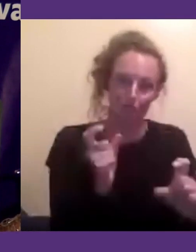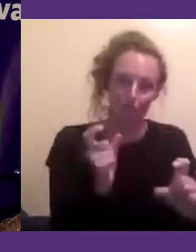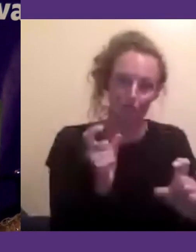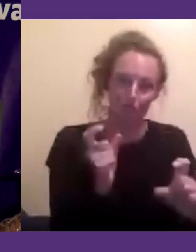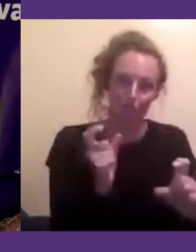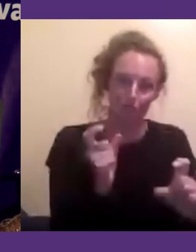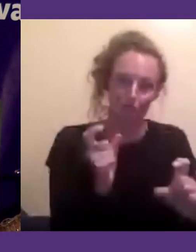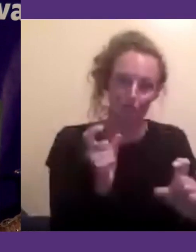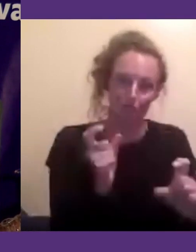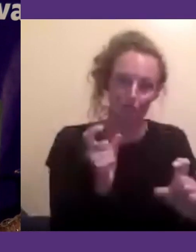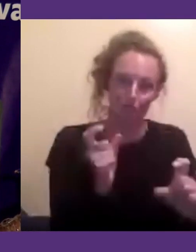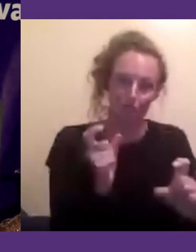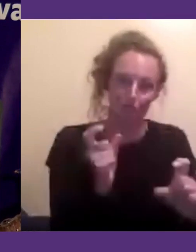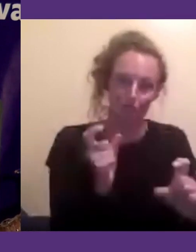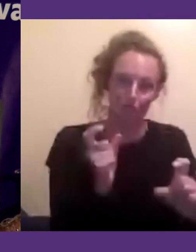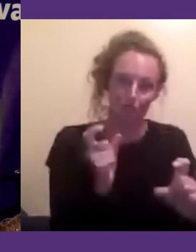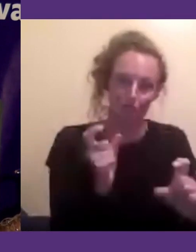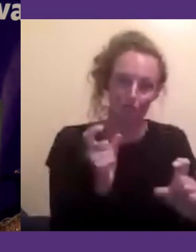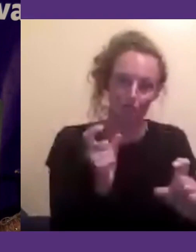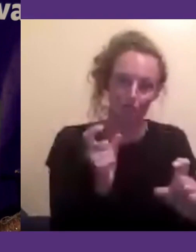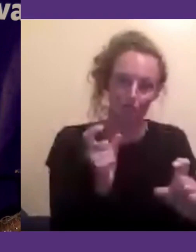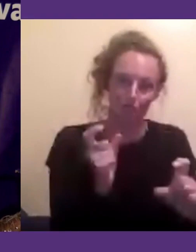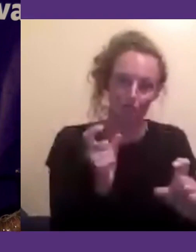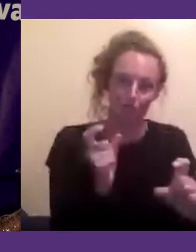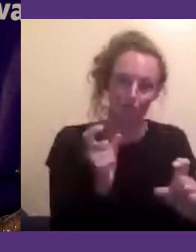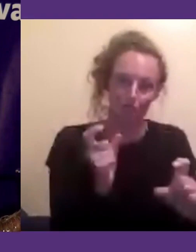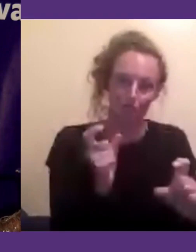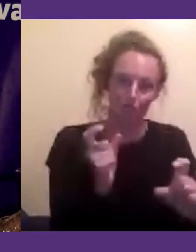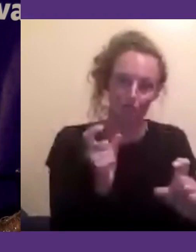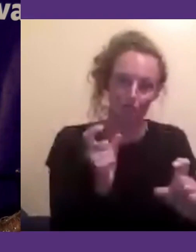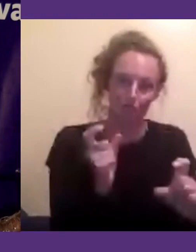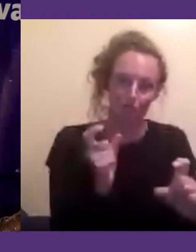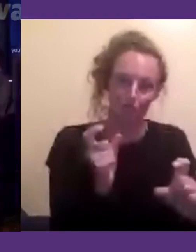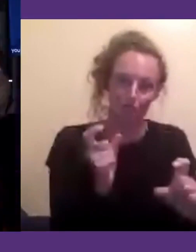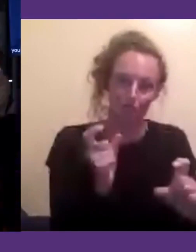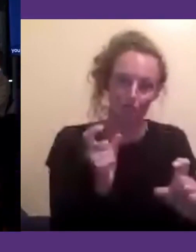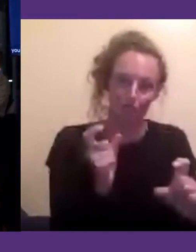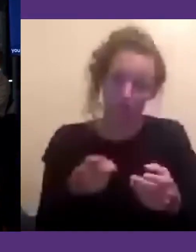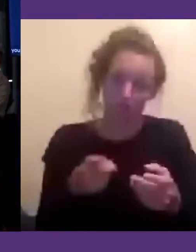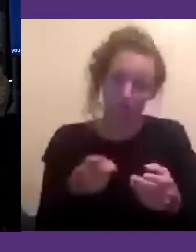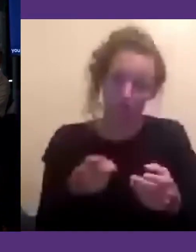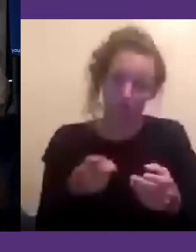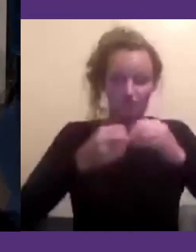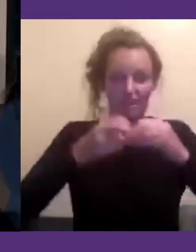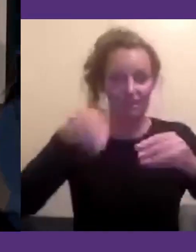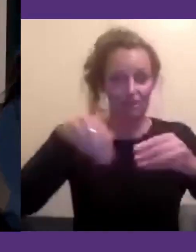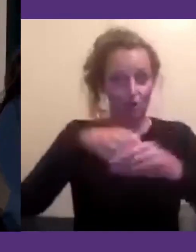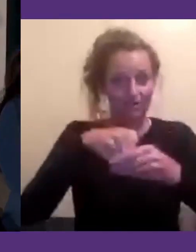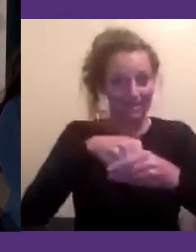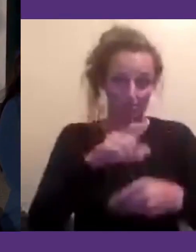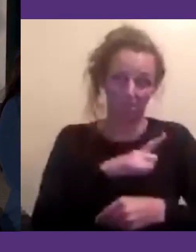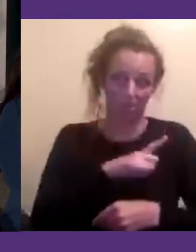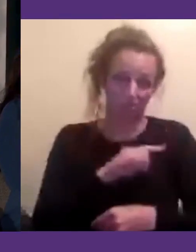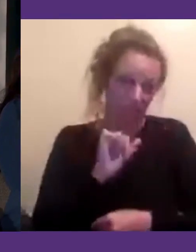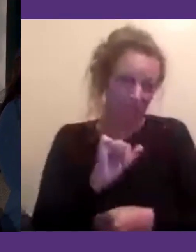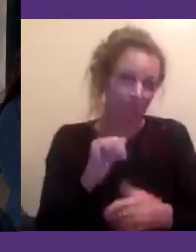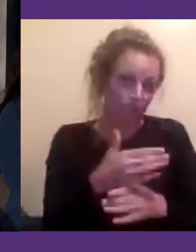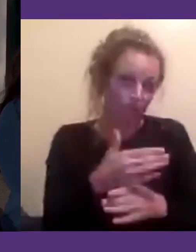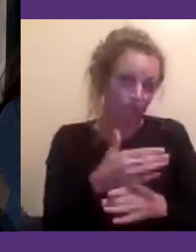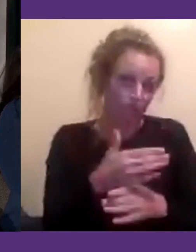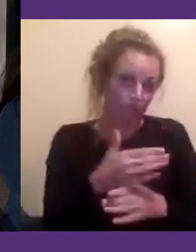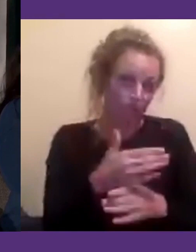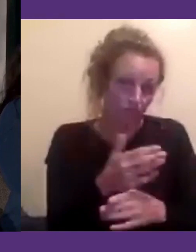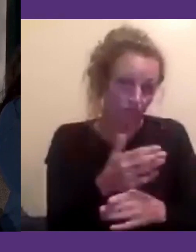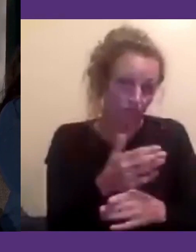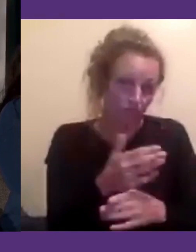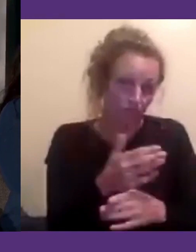content because that's my job. Exactly. Yeah. Although having said that, you were saying about Matt Hancock. We were talking about everyone's talking about Matt, and we wondered